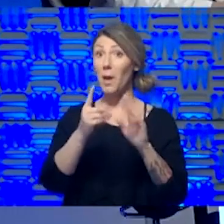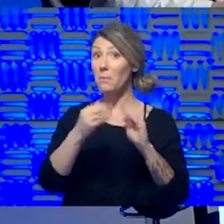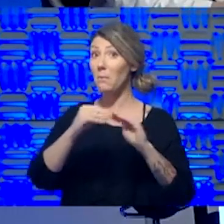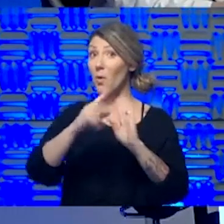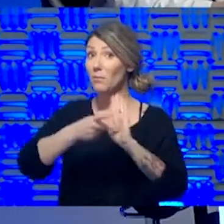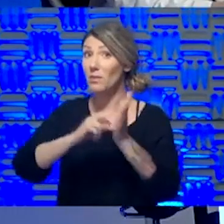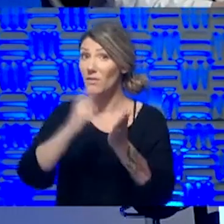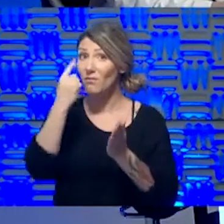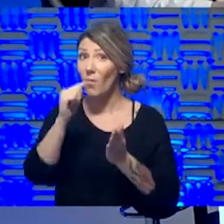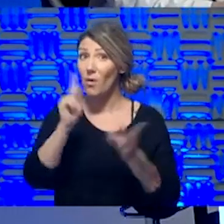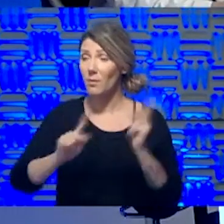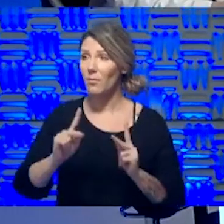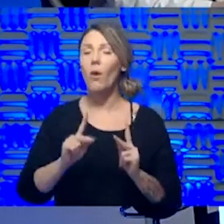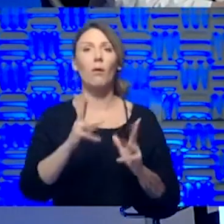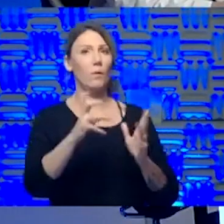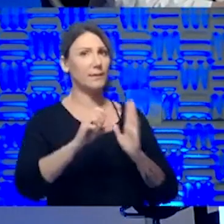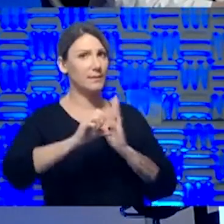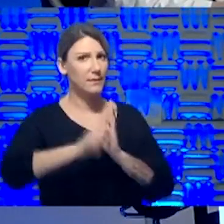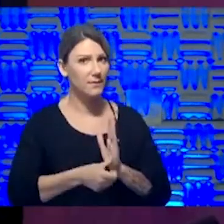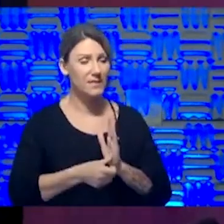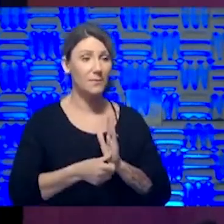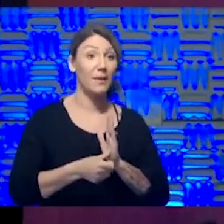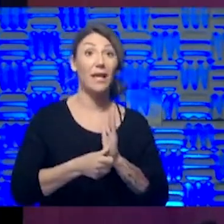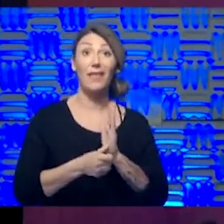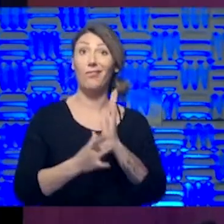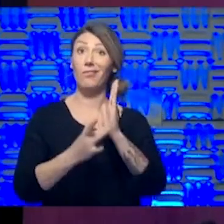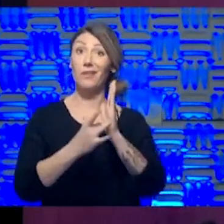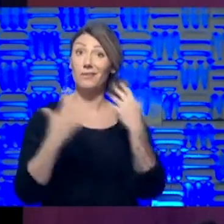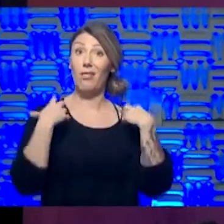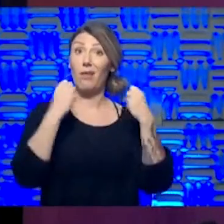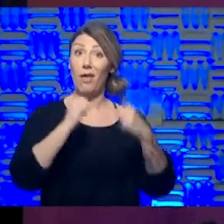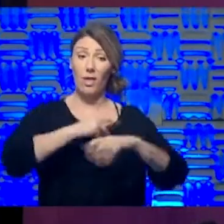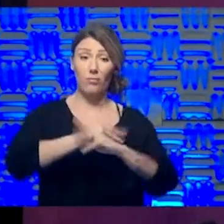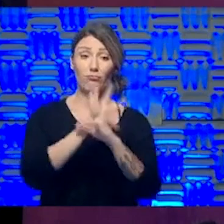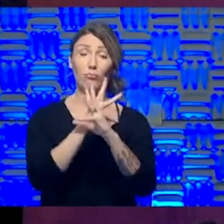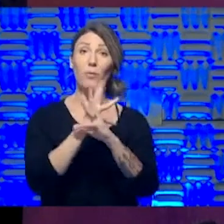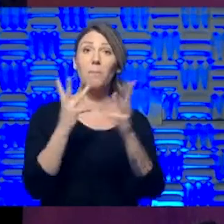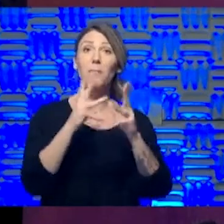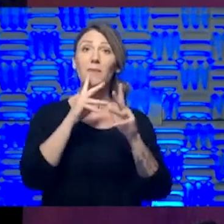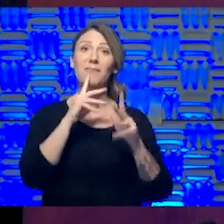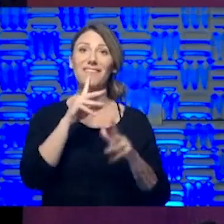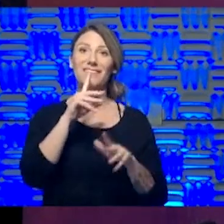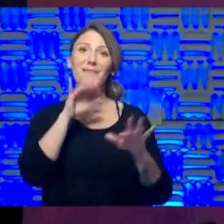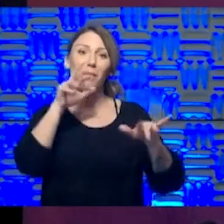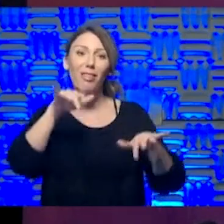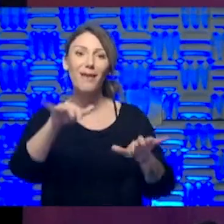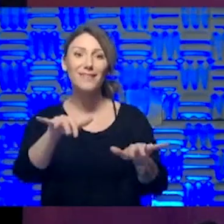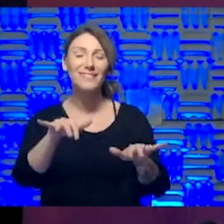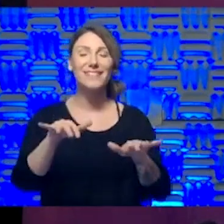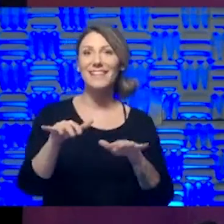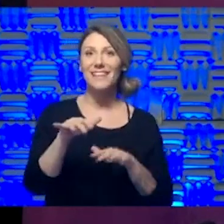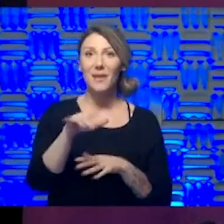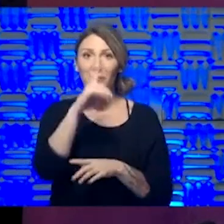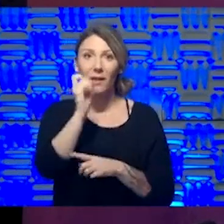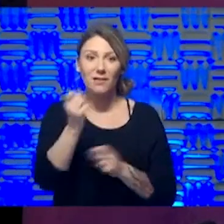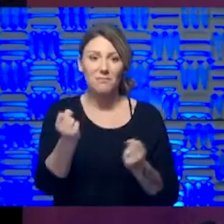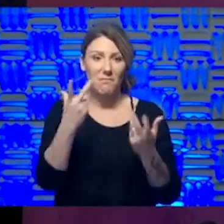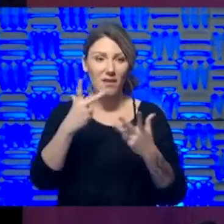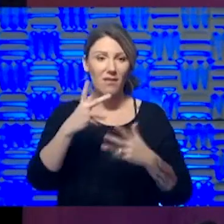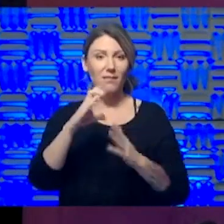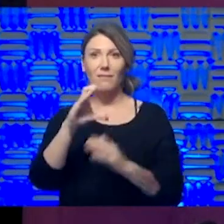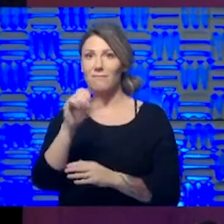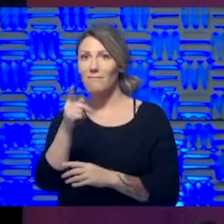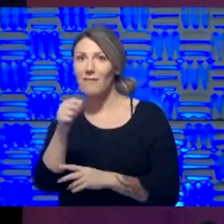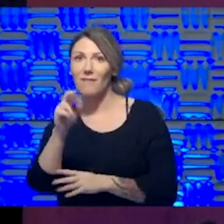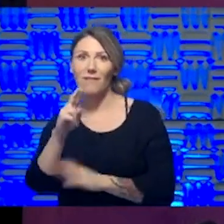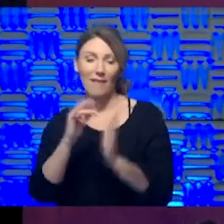can add to that, I think telehealth may be ultimately a blessing from this coronavirus situation. It's silver lining. I mean, I think a lot of cancer patients want to